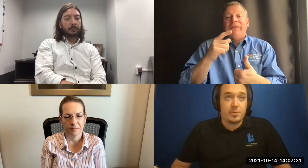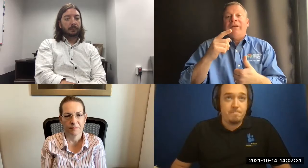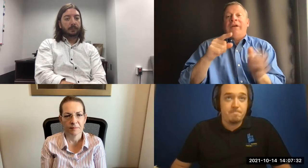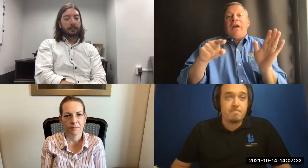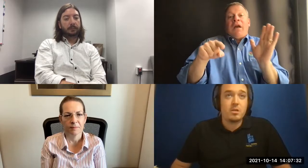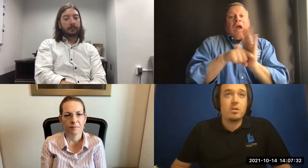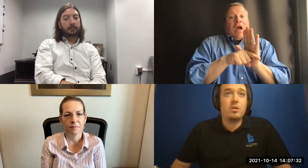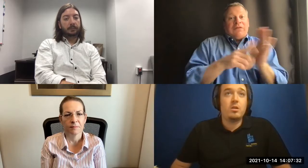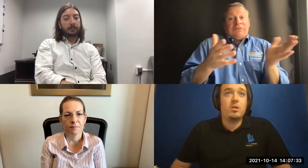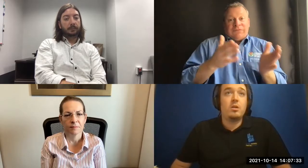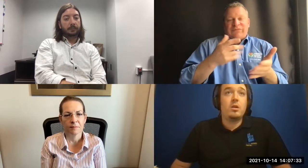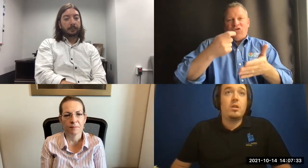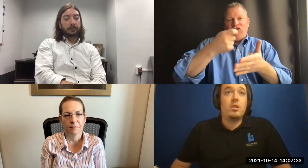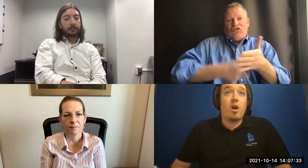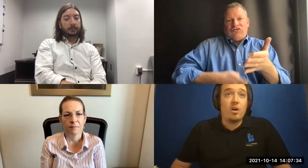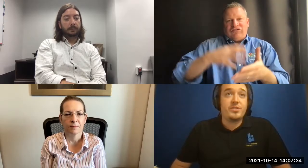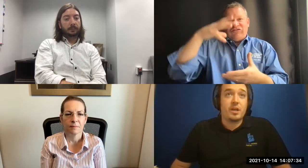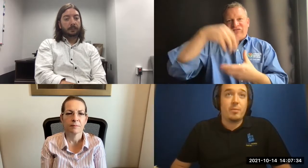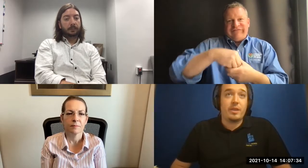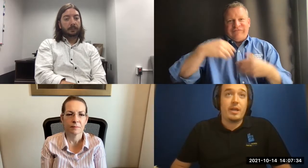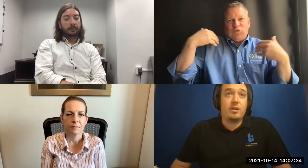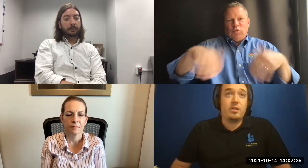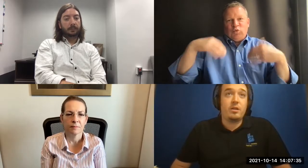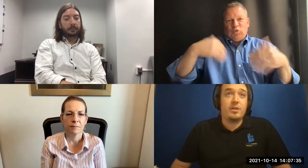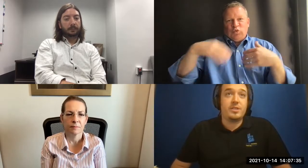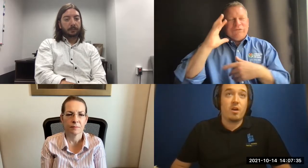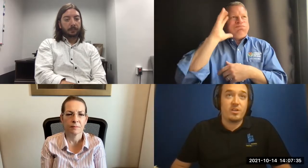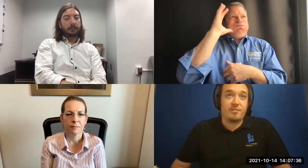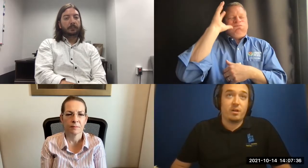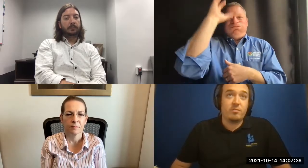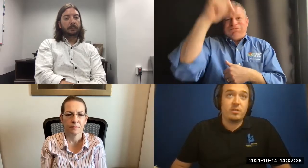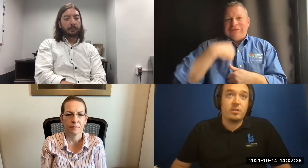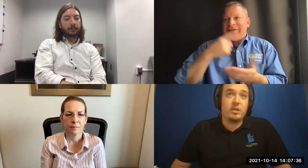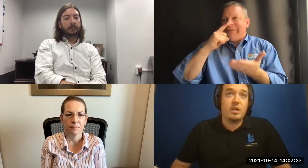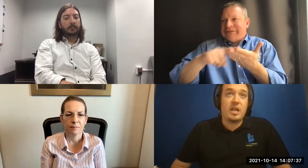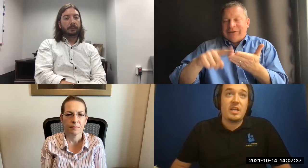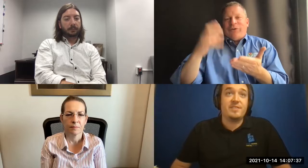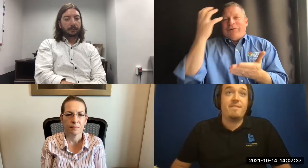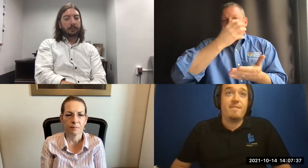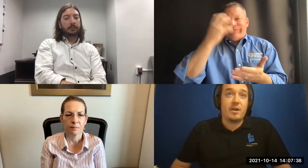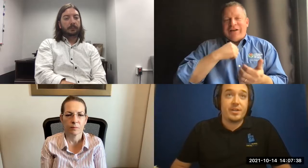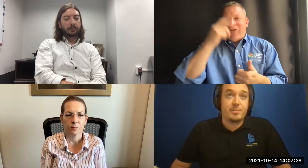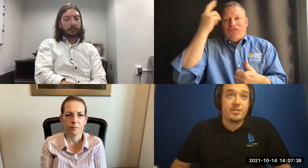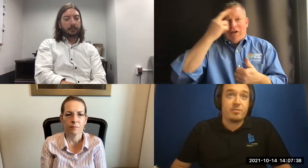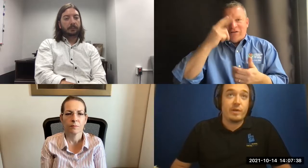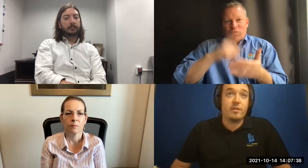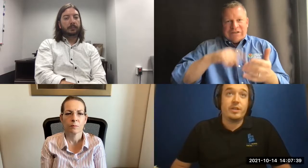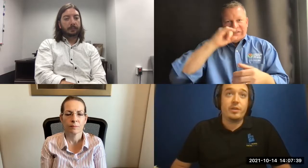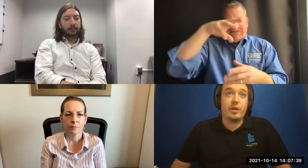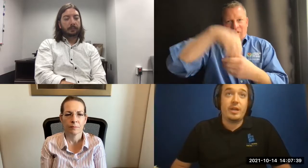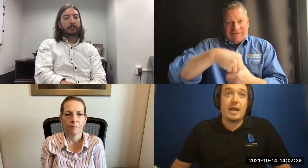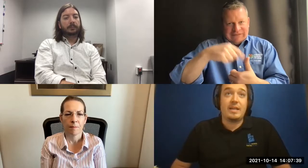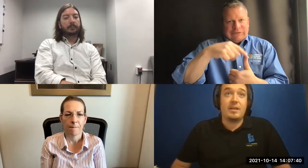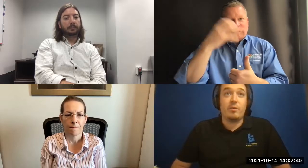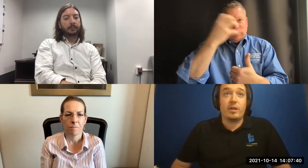is one option. The cons that come with that is the cost involved. It is very expensive. We've looked